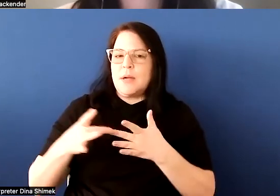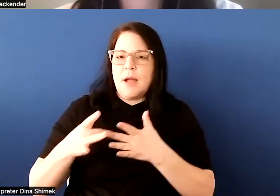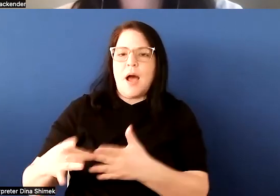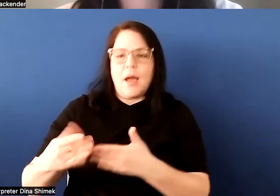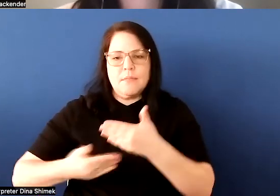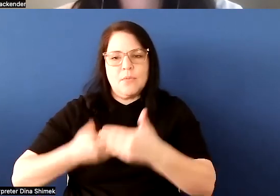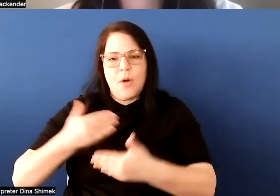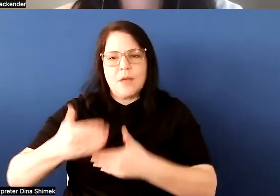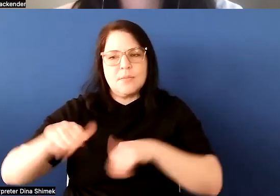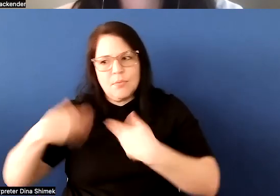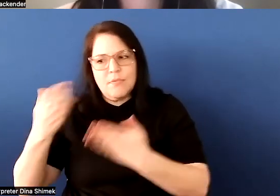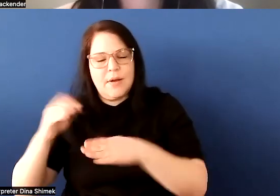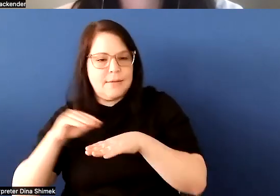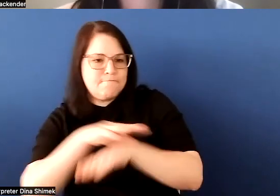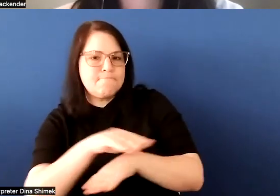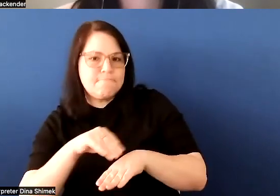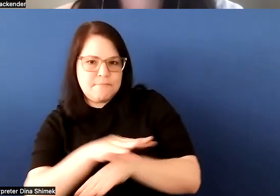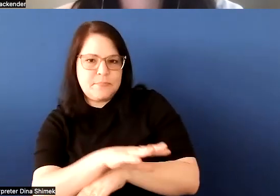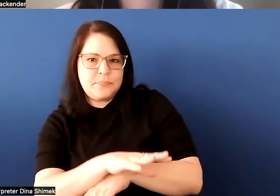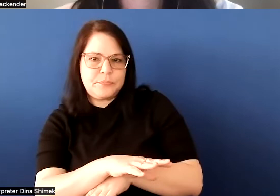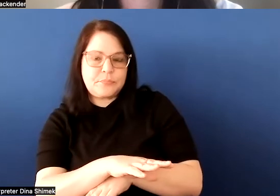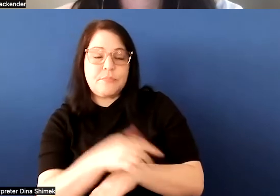some advice. As I started from